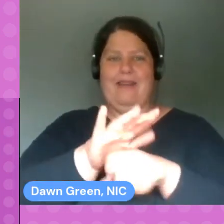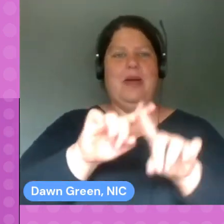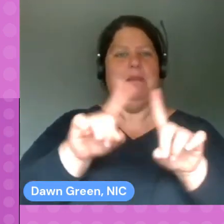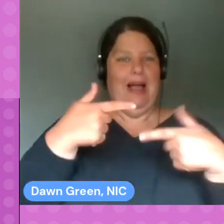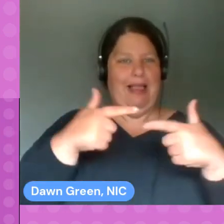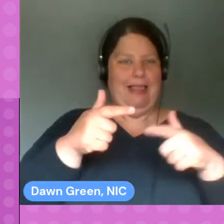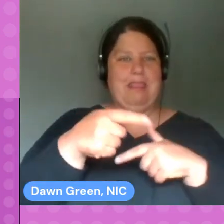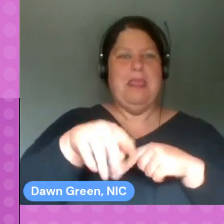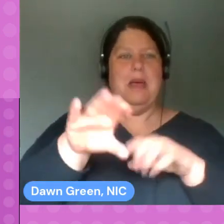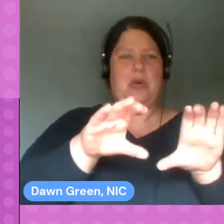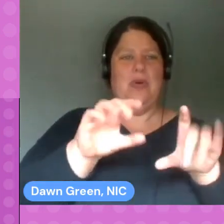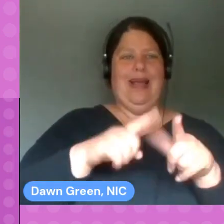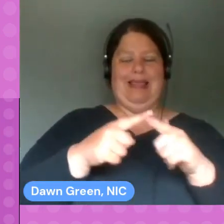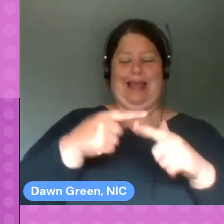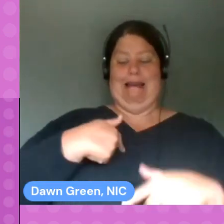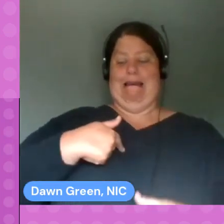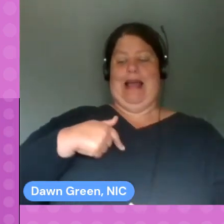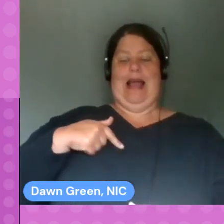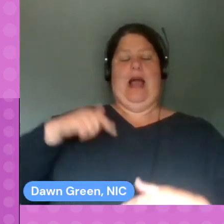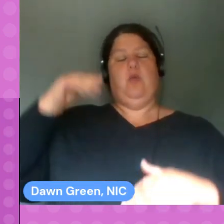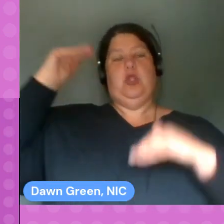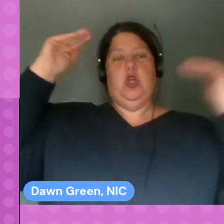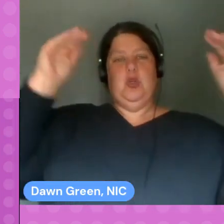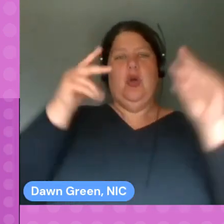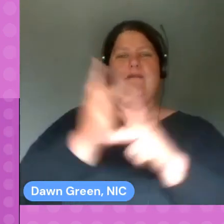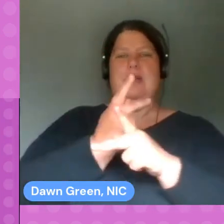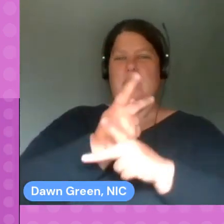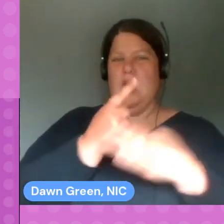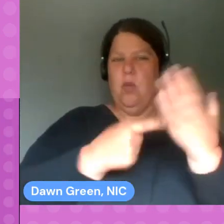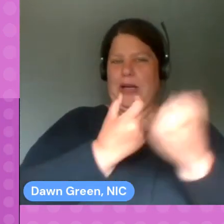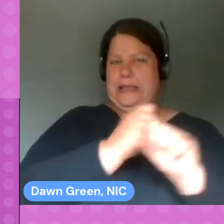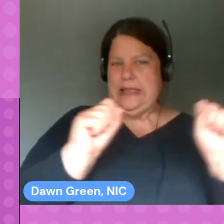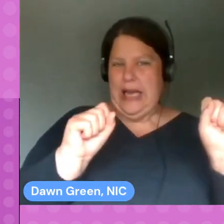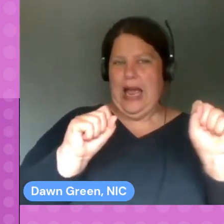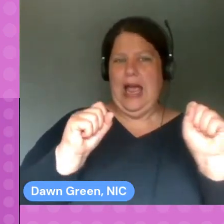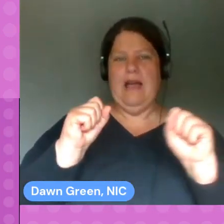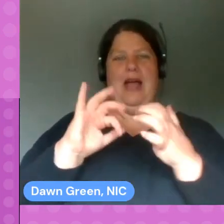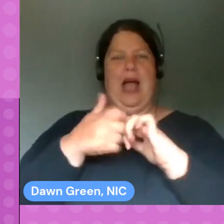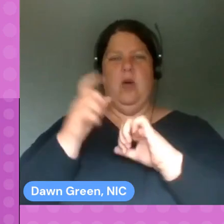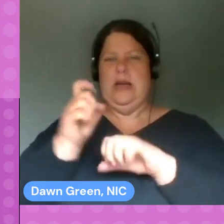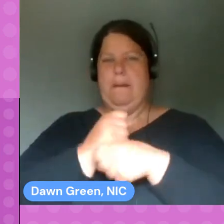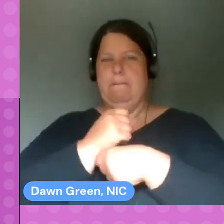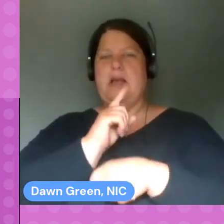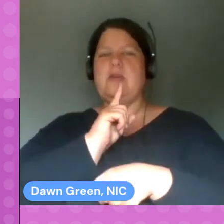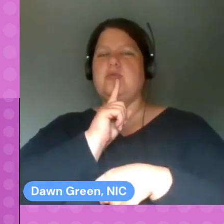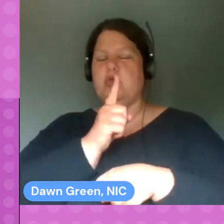then I, as the adult, figured out what was safe and what guardrails were needed to make this